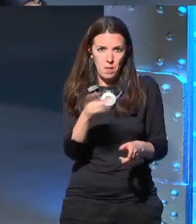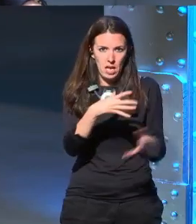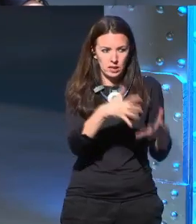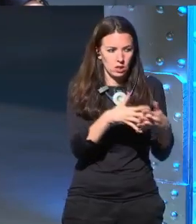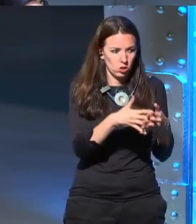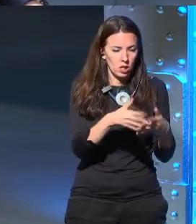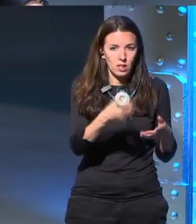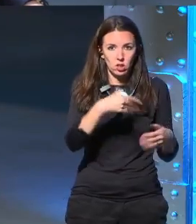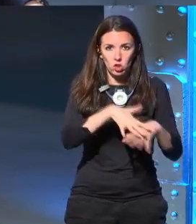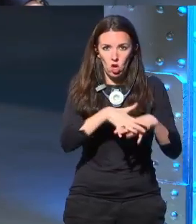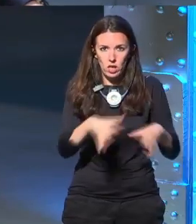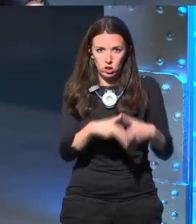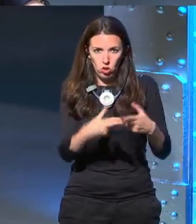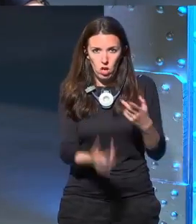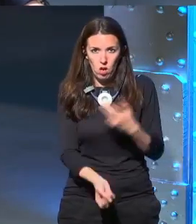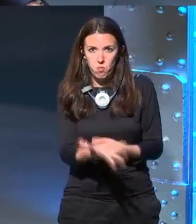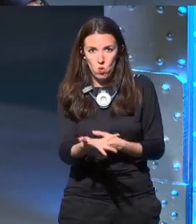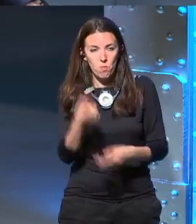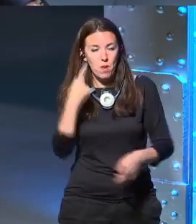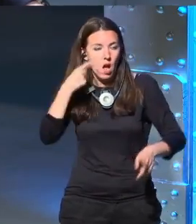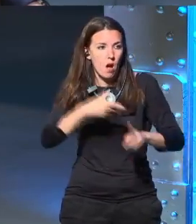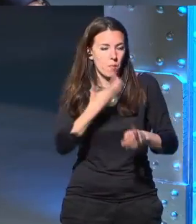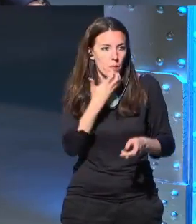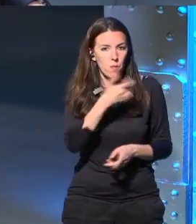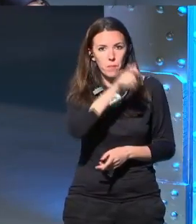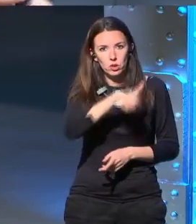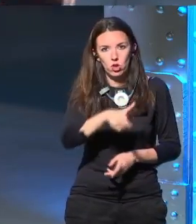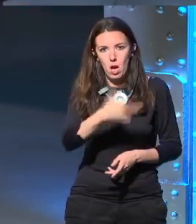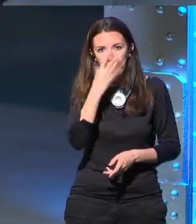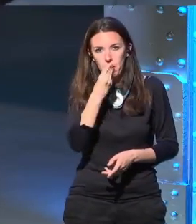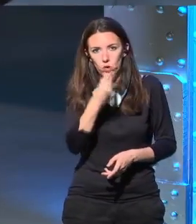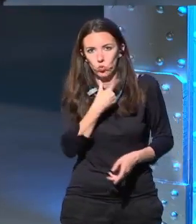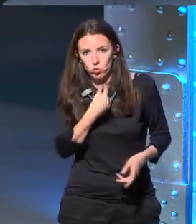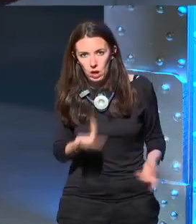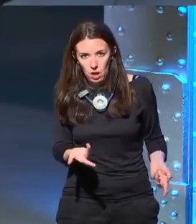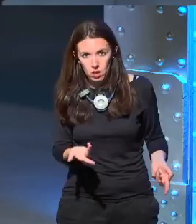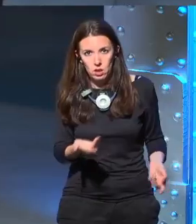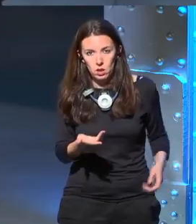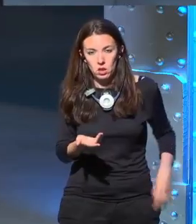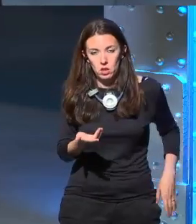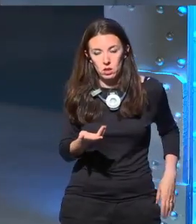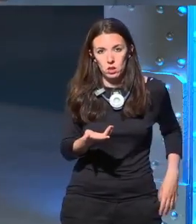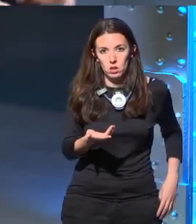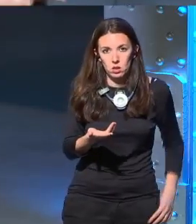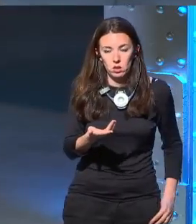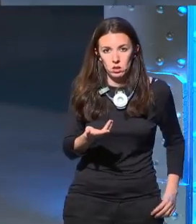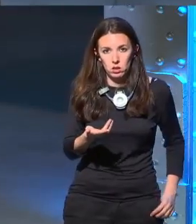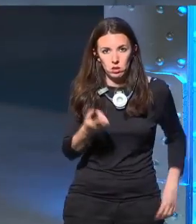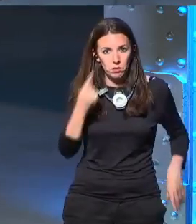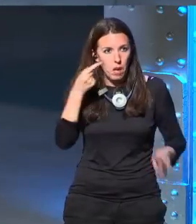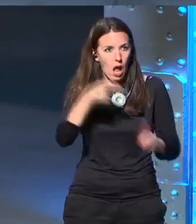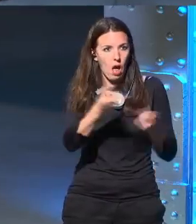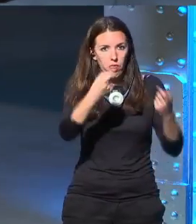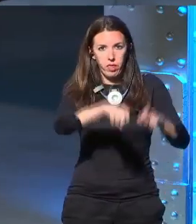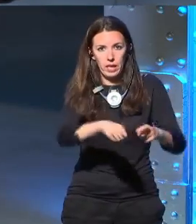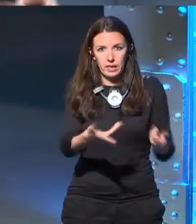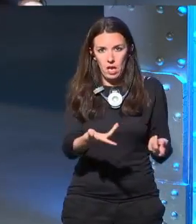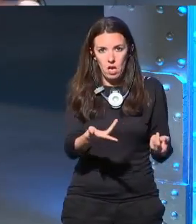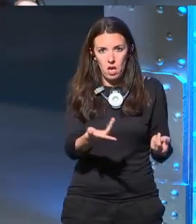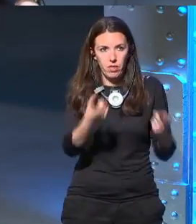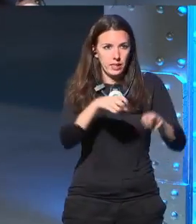network for people who love dogs, who want to share, they want to date people who have the same type of dog. I'm making this up.